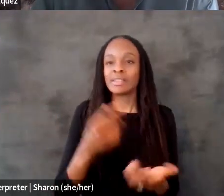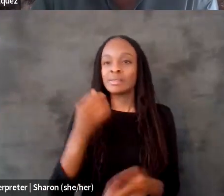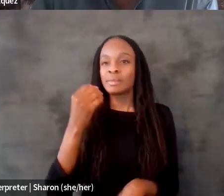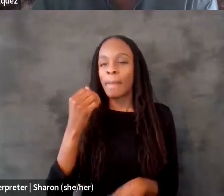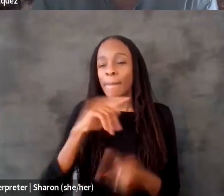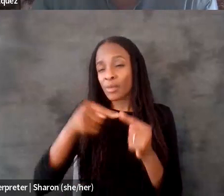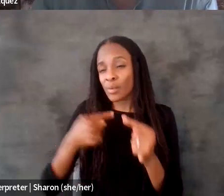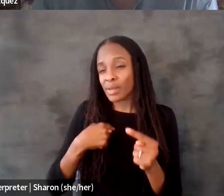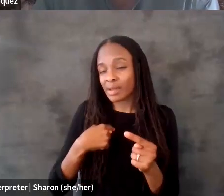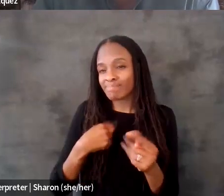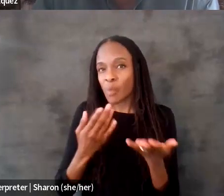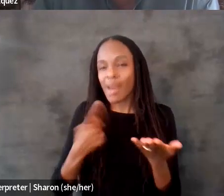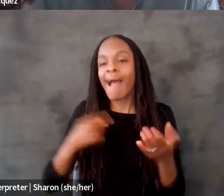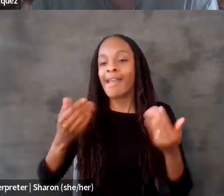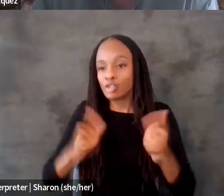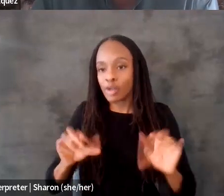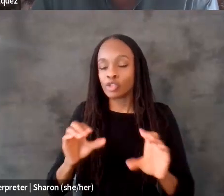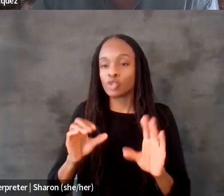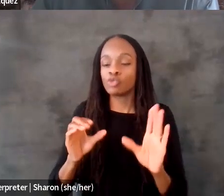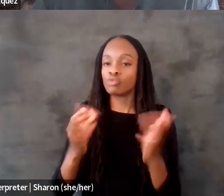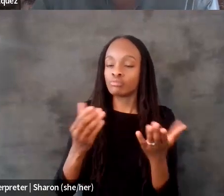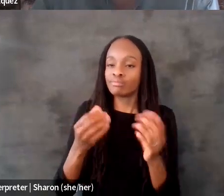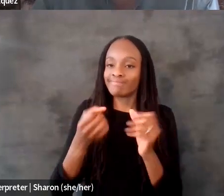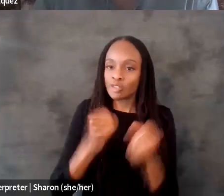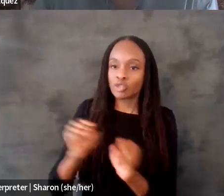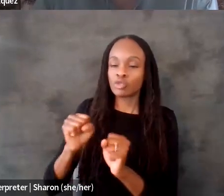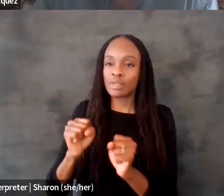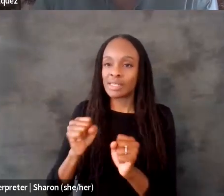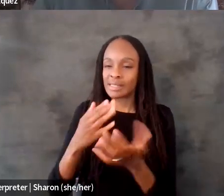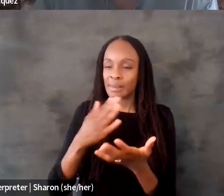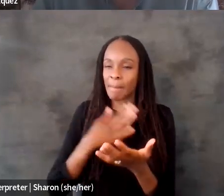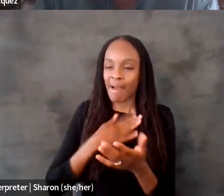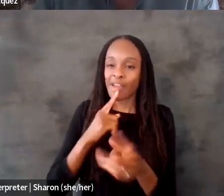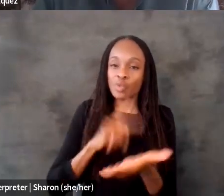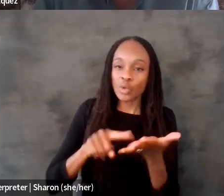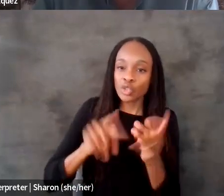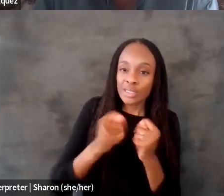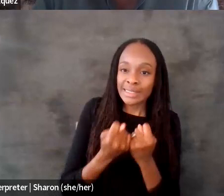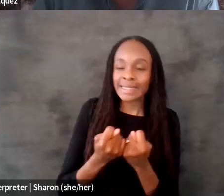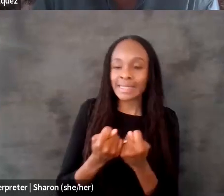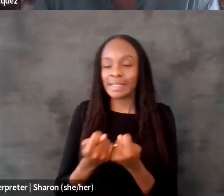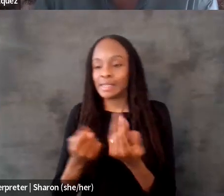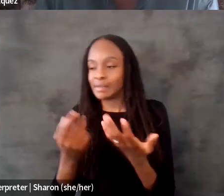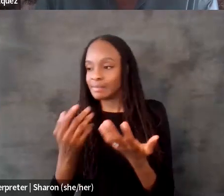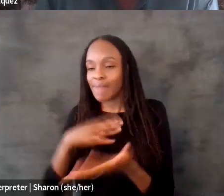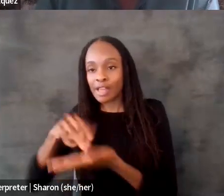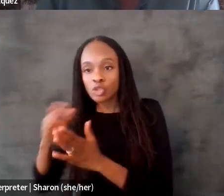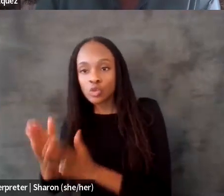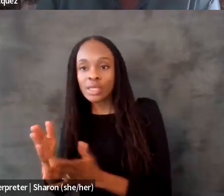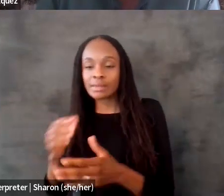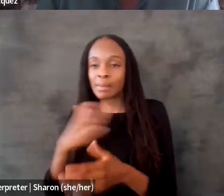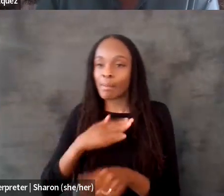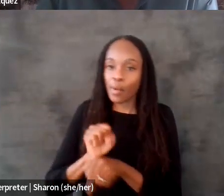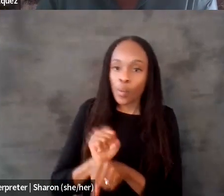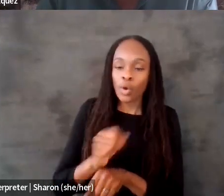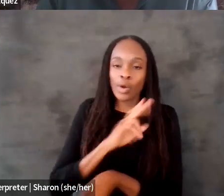do strategically is focus on my sphere of influence, which is generally my research team, my students, the work that I do,